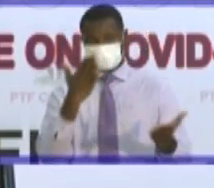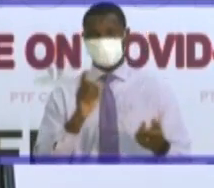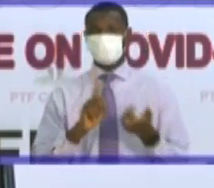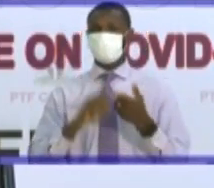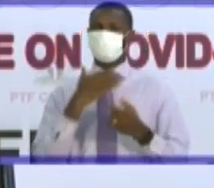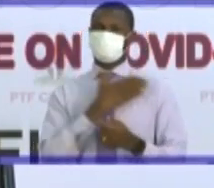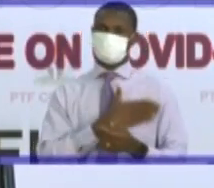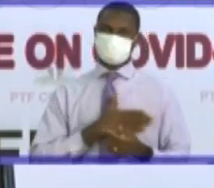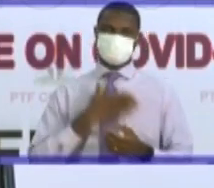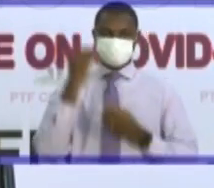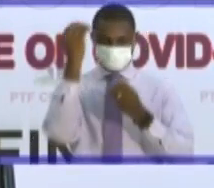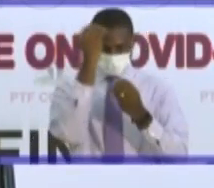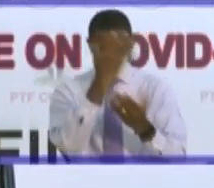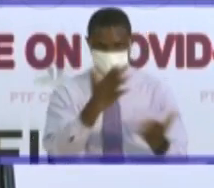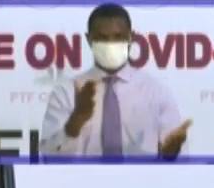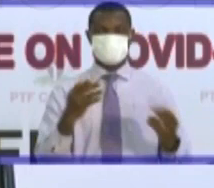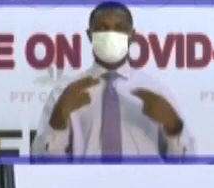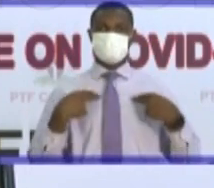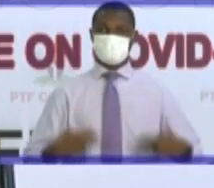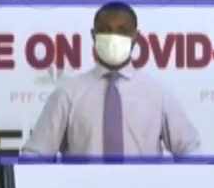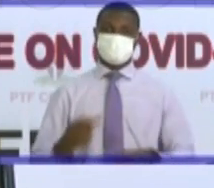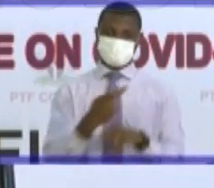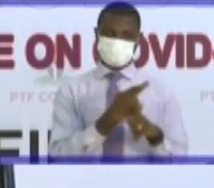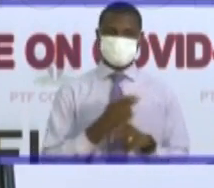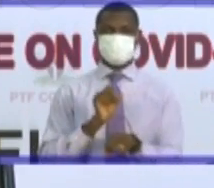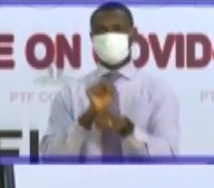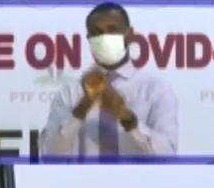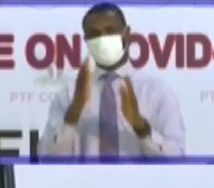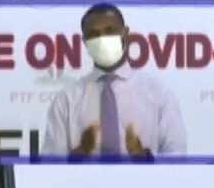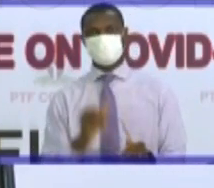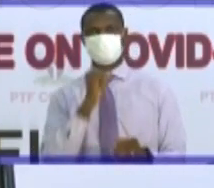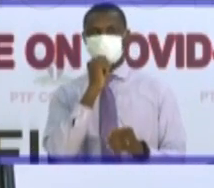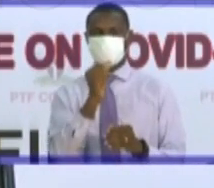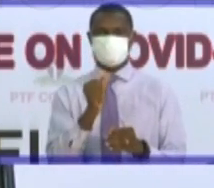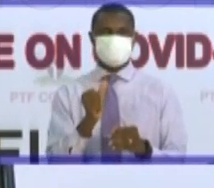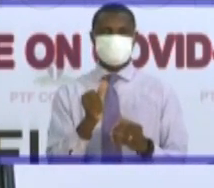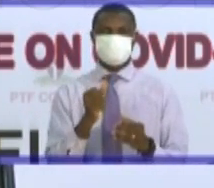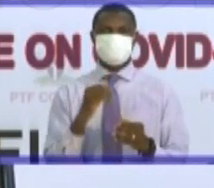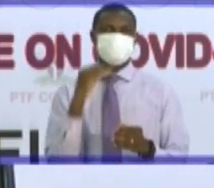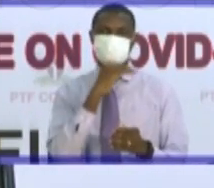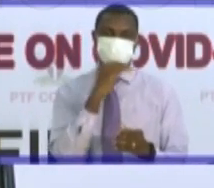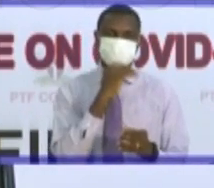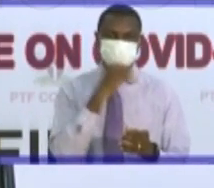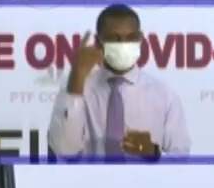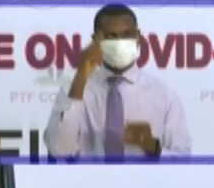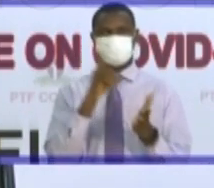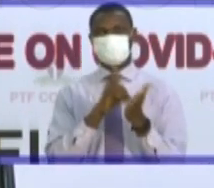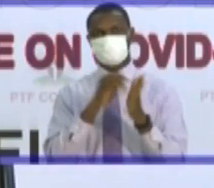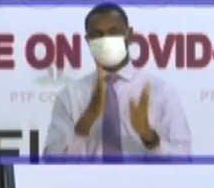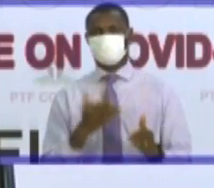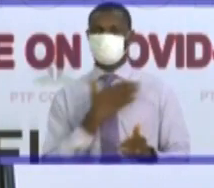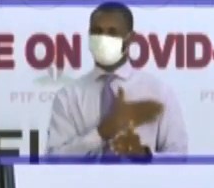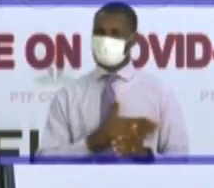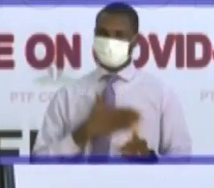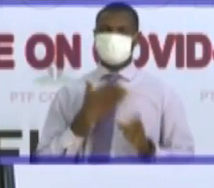healthcare workers, not to hide any information, not to mislead doctors or nurses, and to cooperate in the